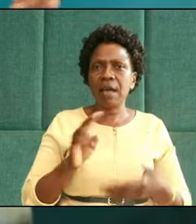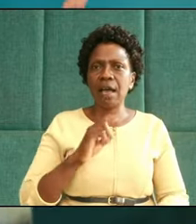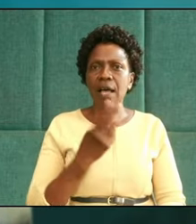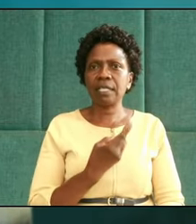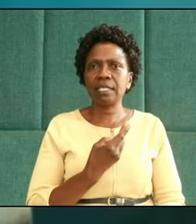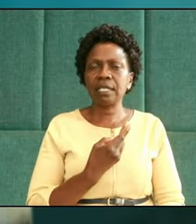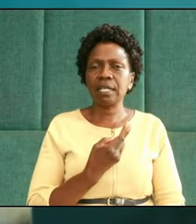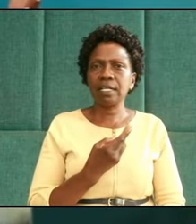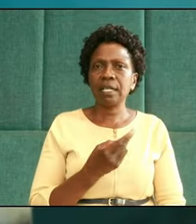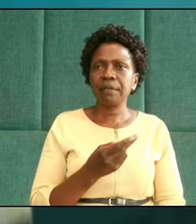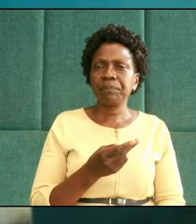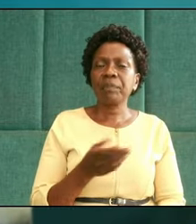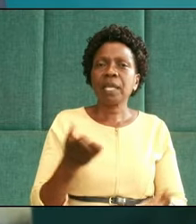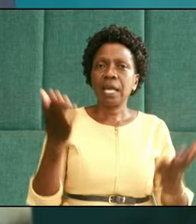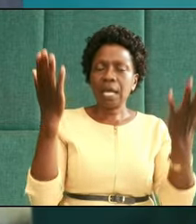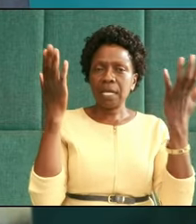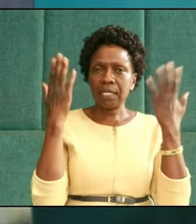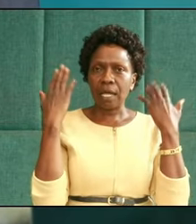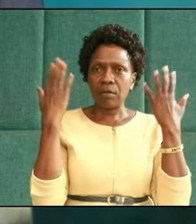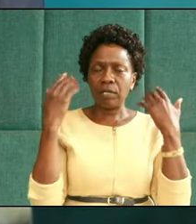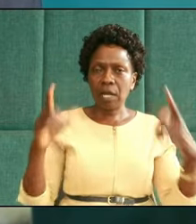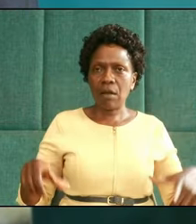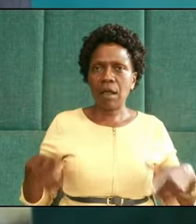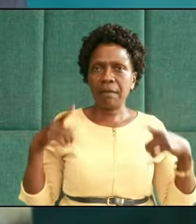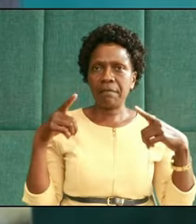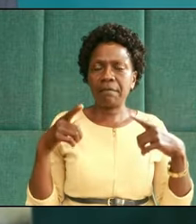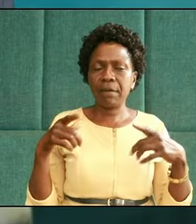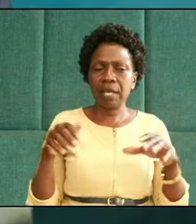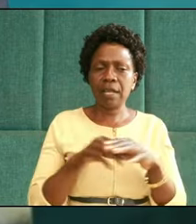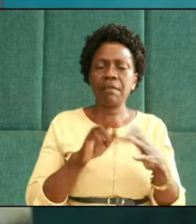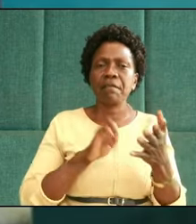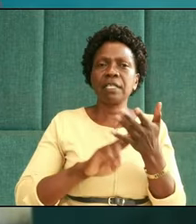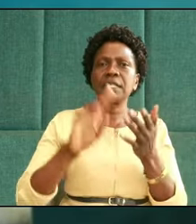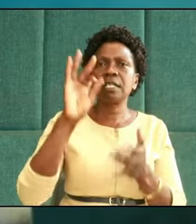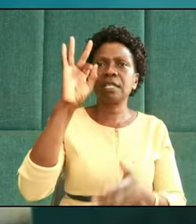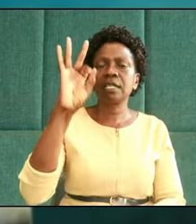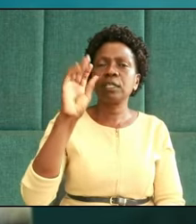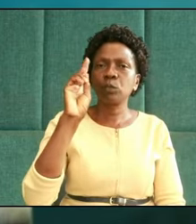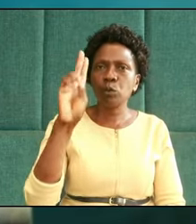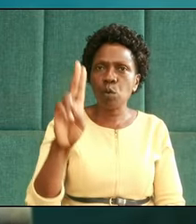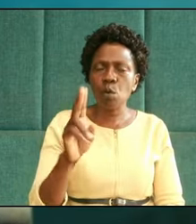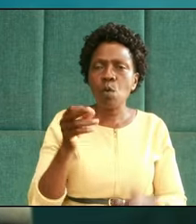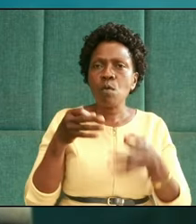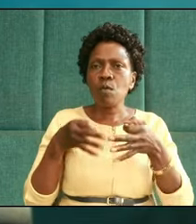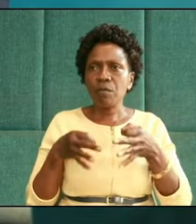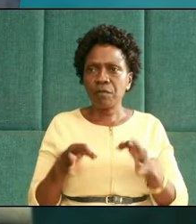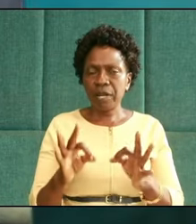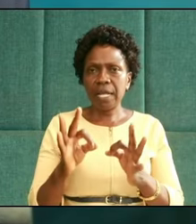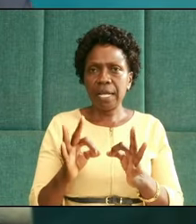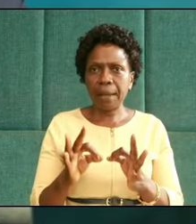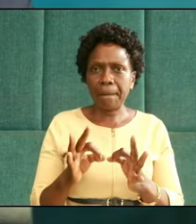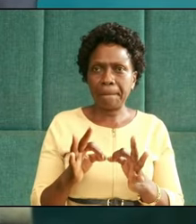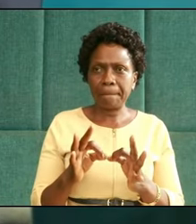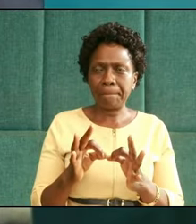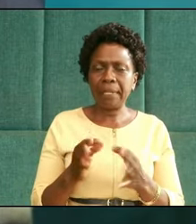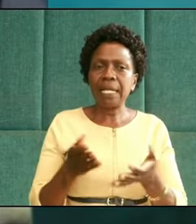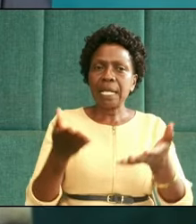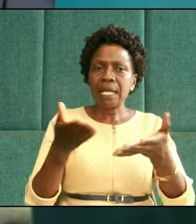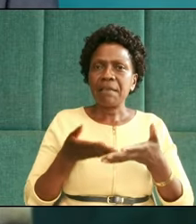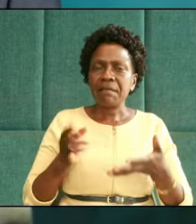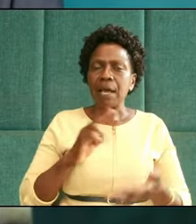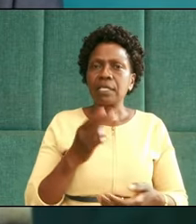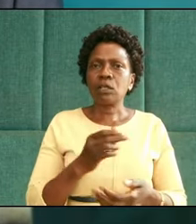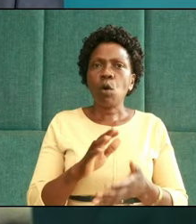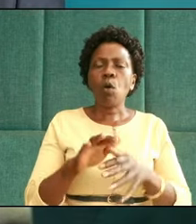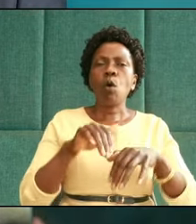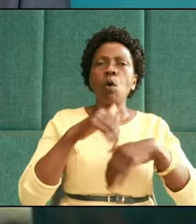the remaining, the eternal life and everything? In verse 32, freely give us all, not